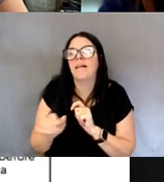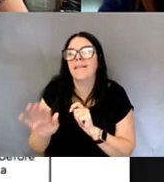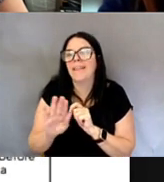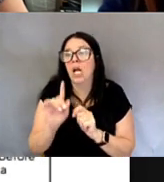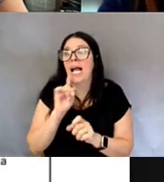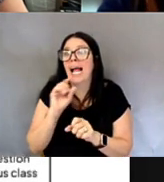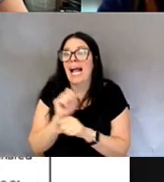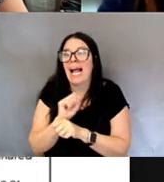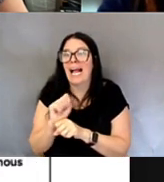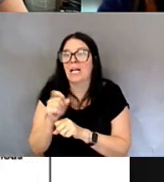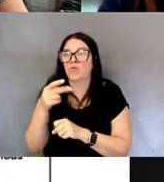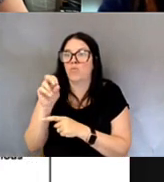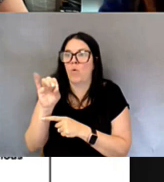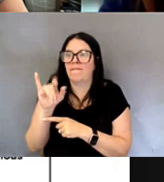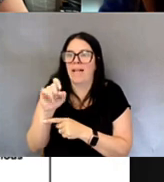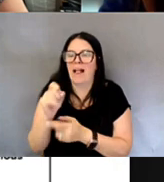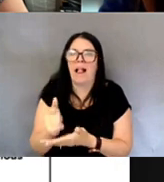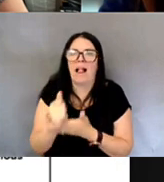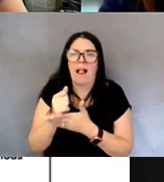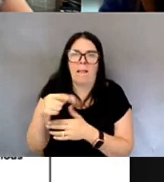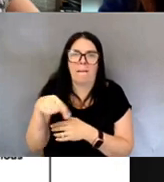profiles, helping them